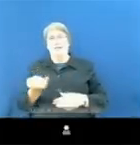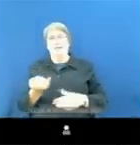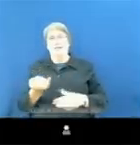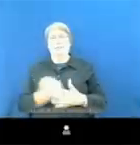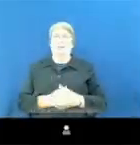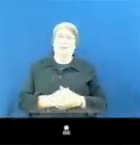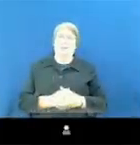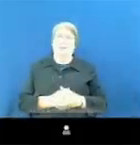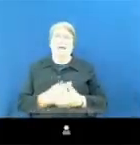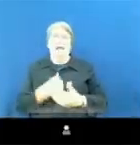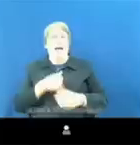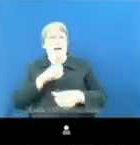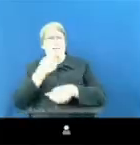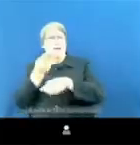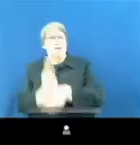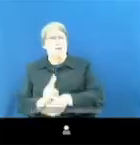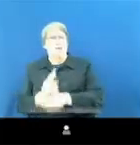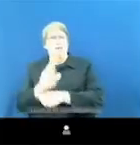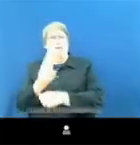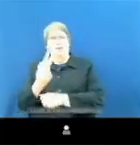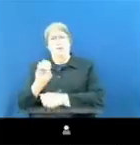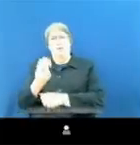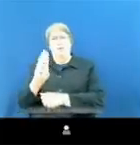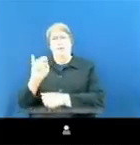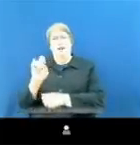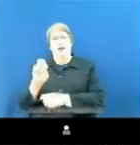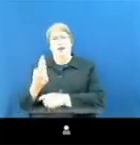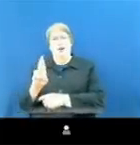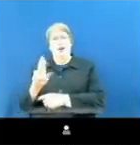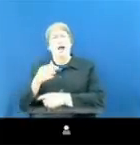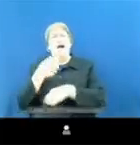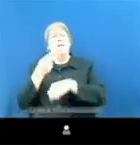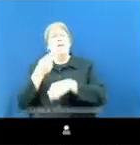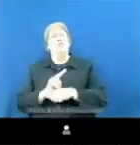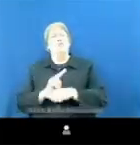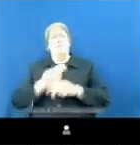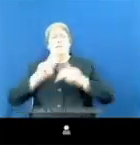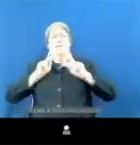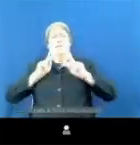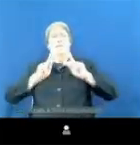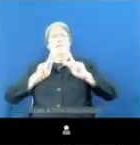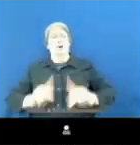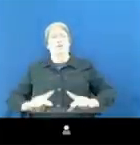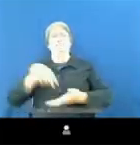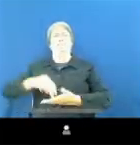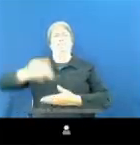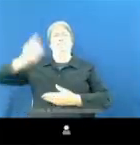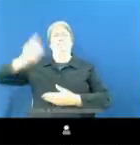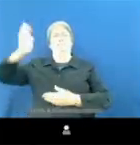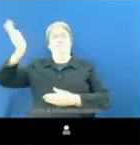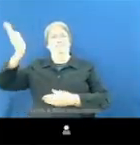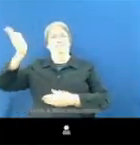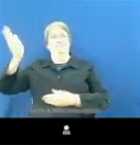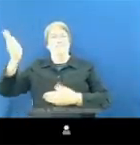I'm not used to webinars, I'm used to teaching in person, so this will be a new experience for me.